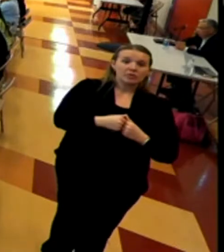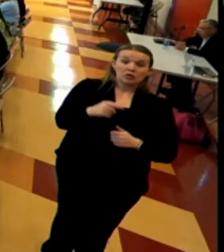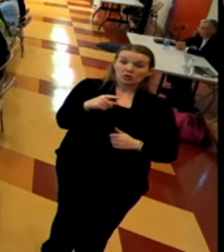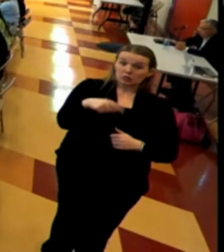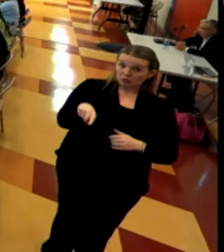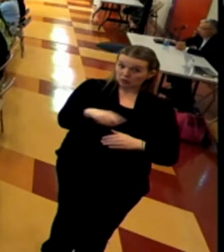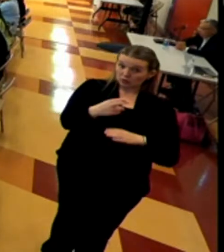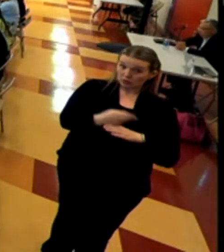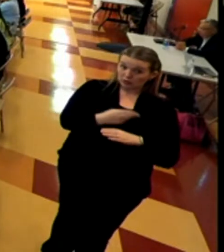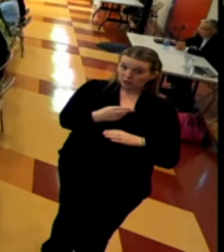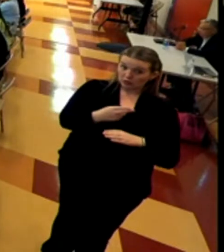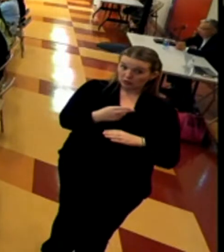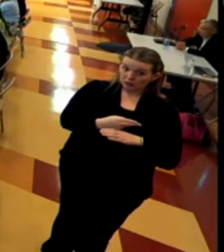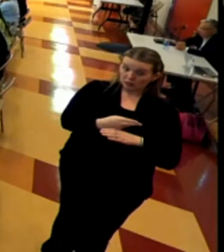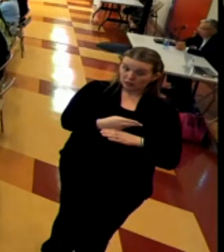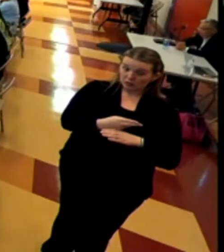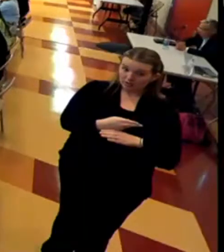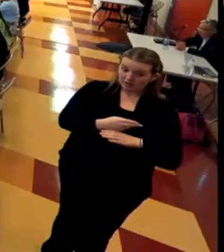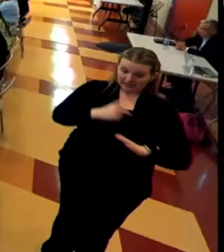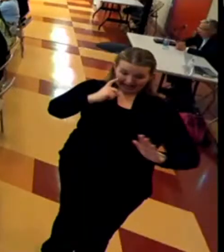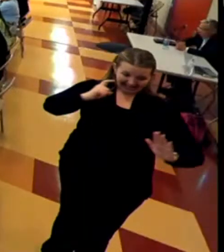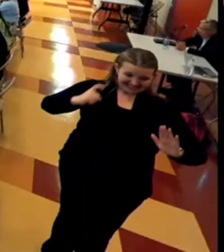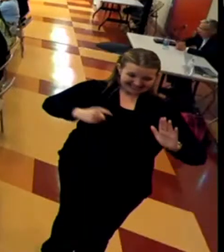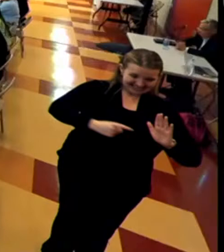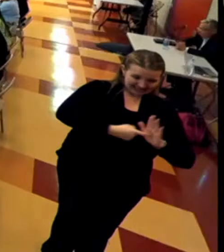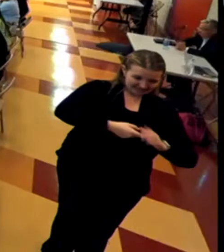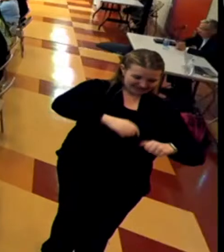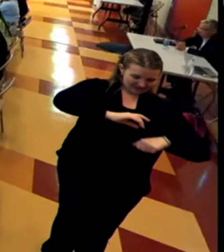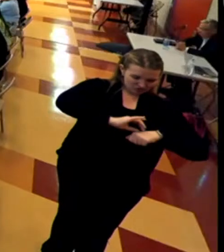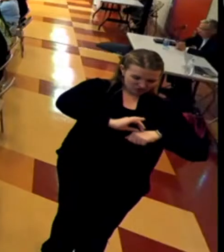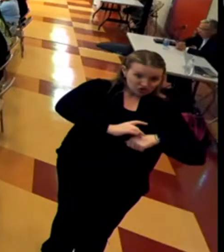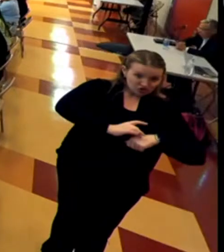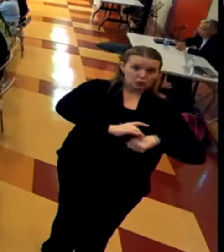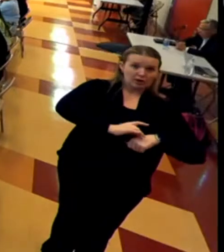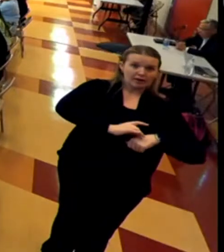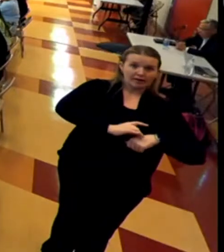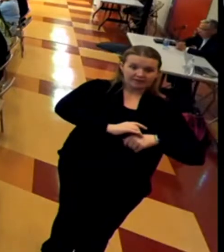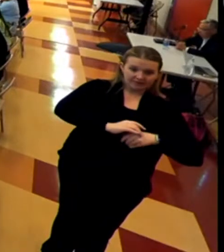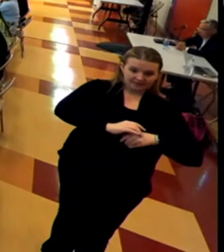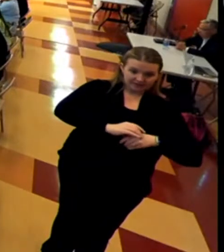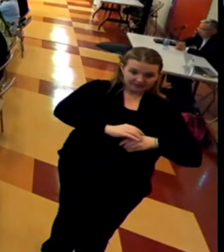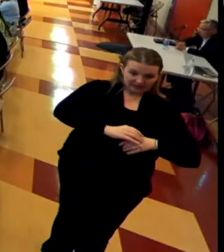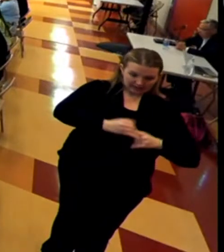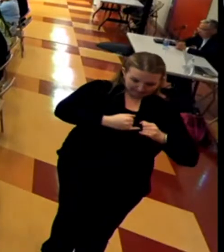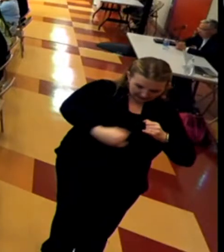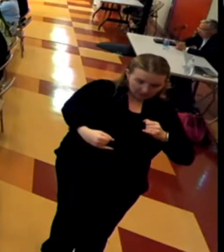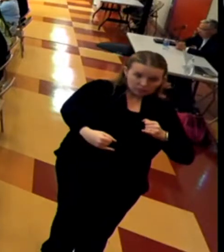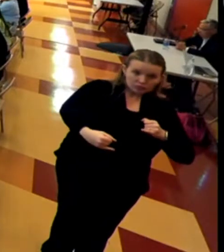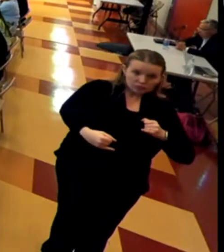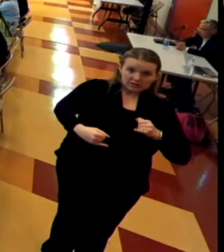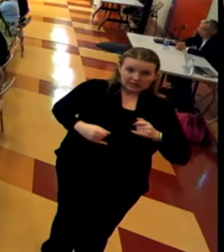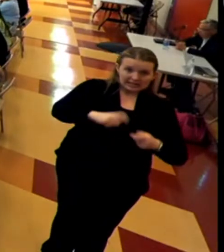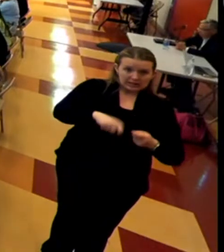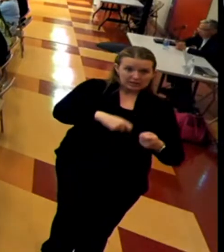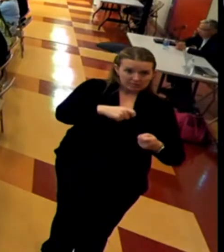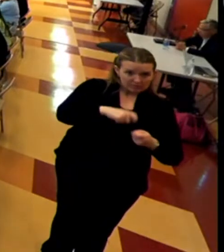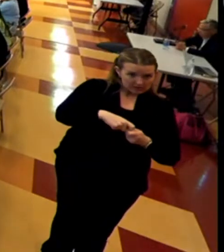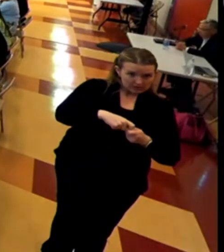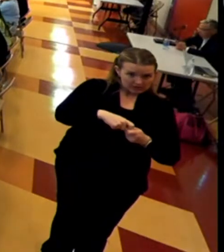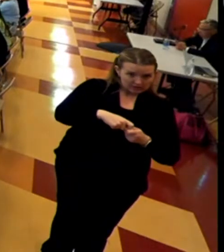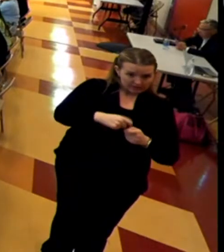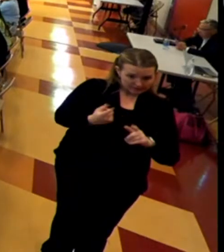was using identifiable geographic boundaries is a specific factor directing this task